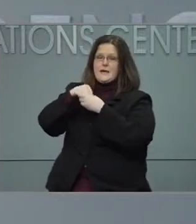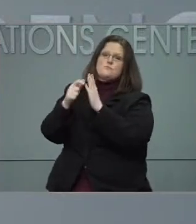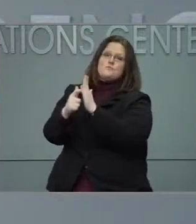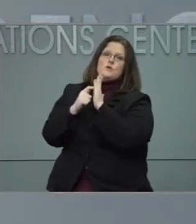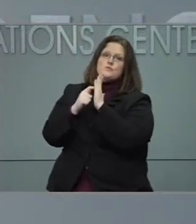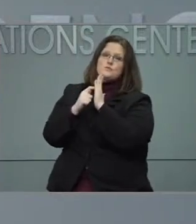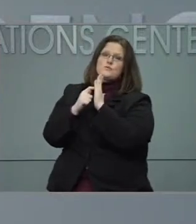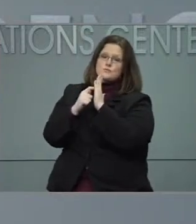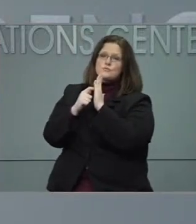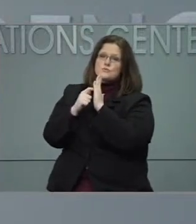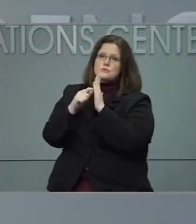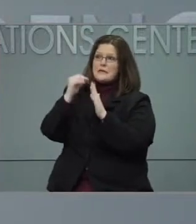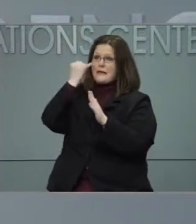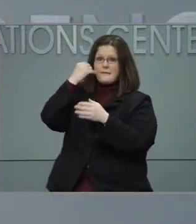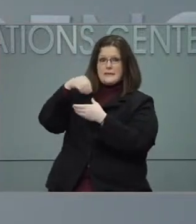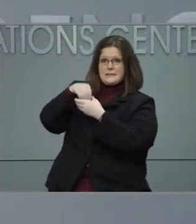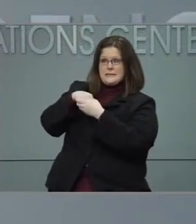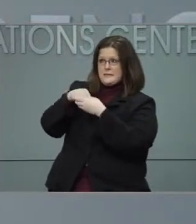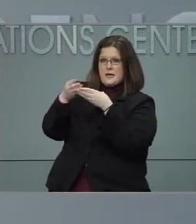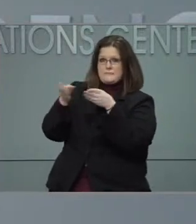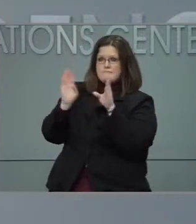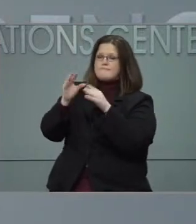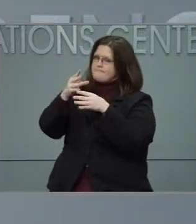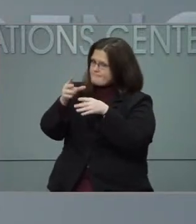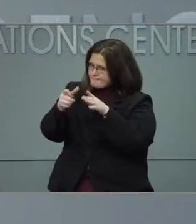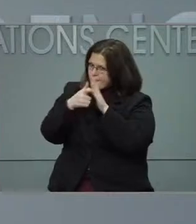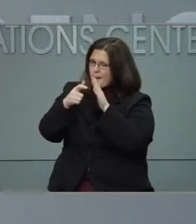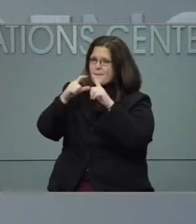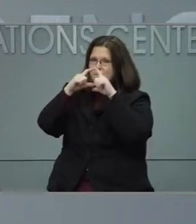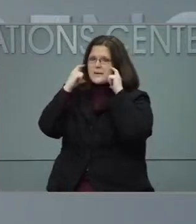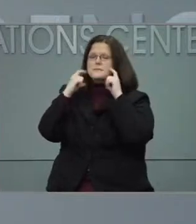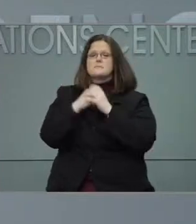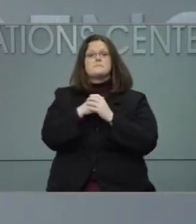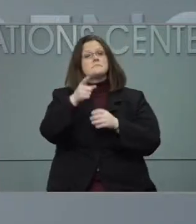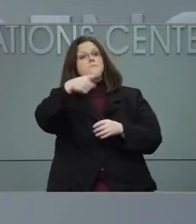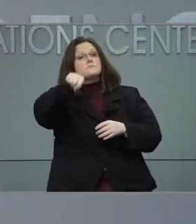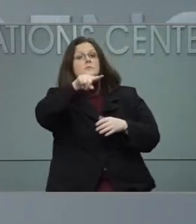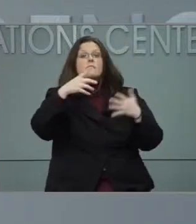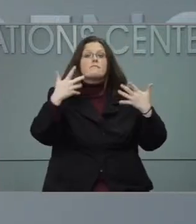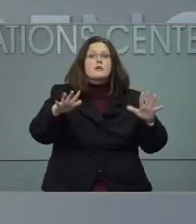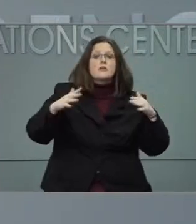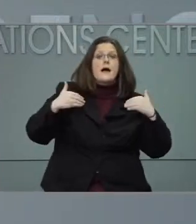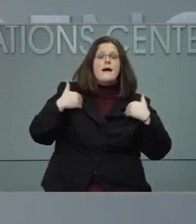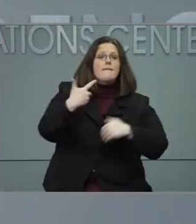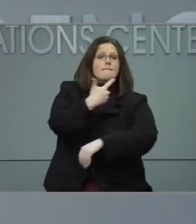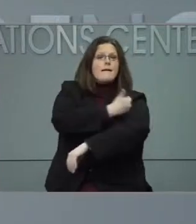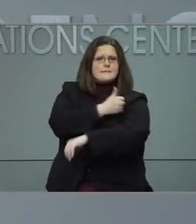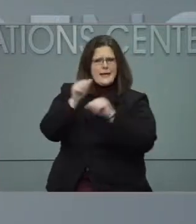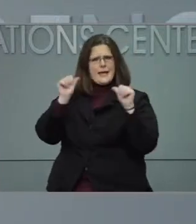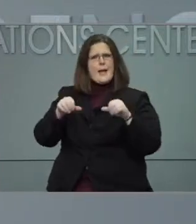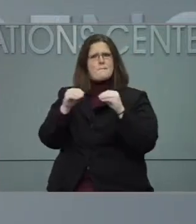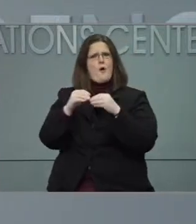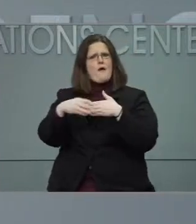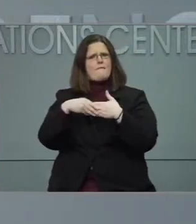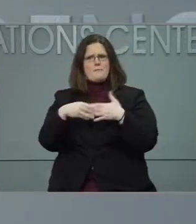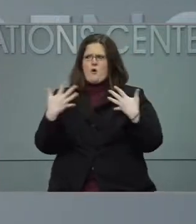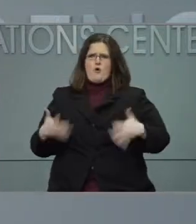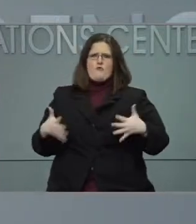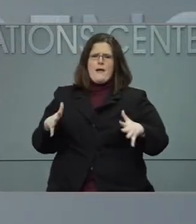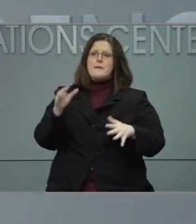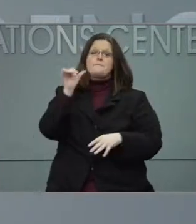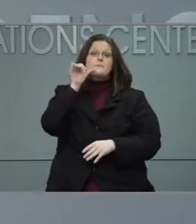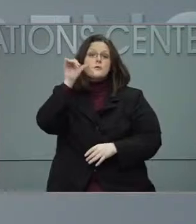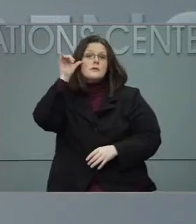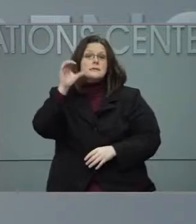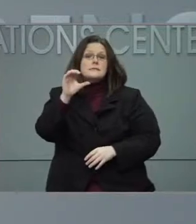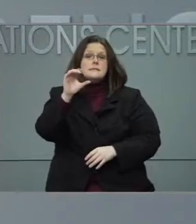If you're fully vaccinated, you can already do more things. Yesterday, the CDC said if you're fully vaccinated and